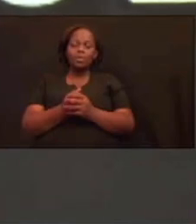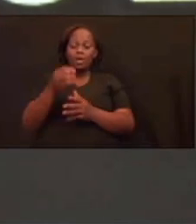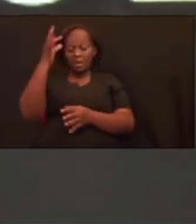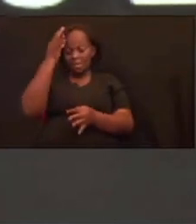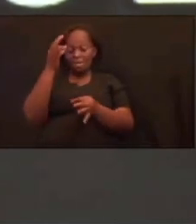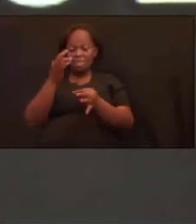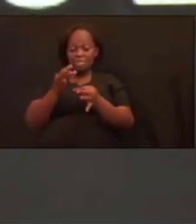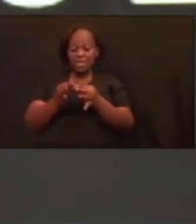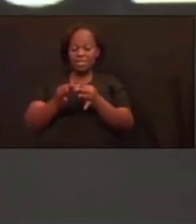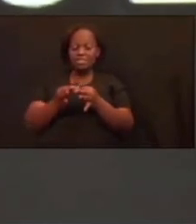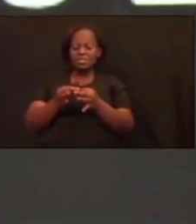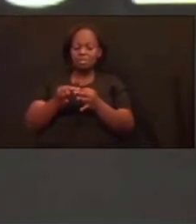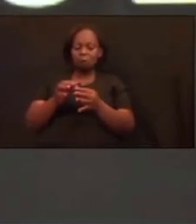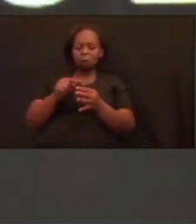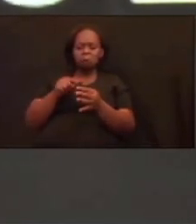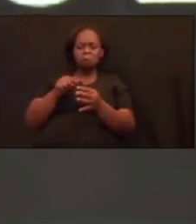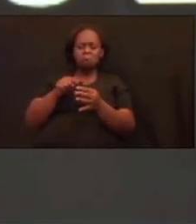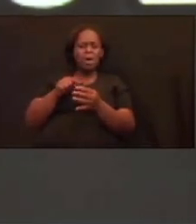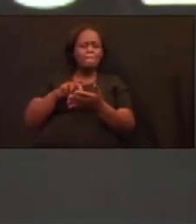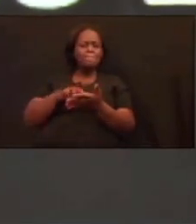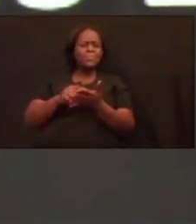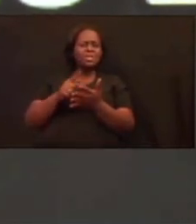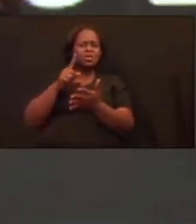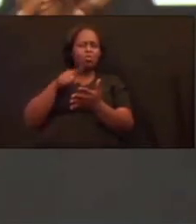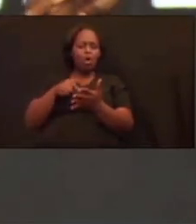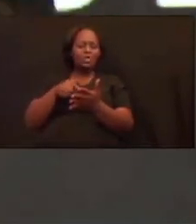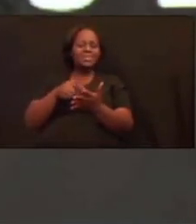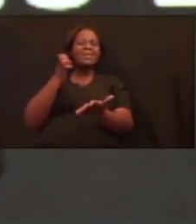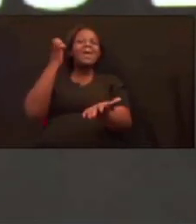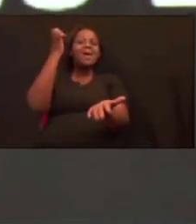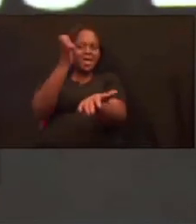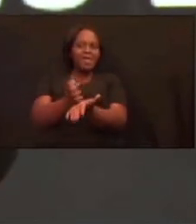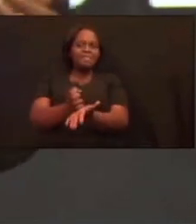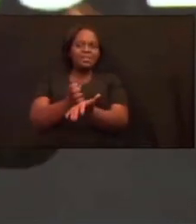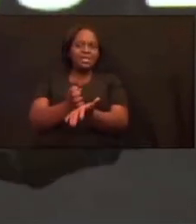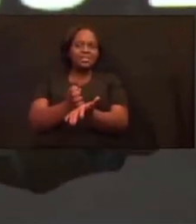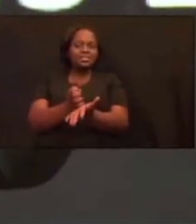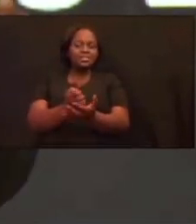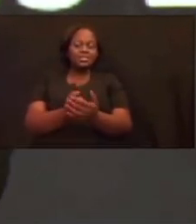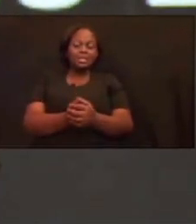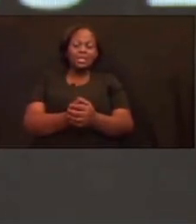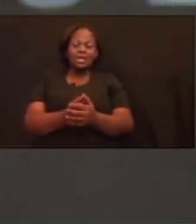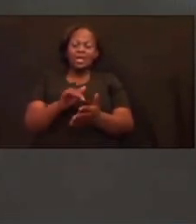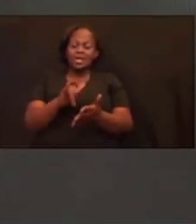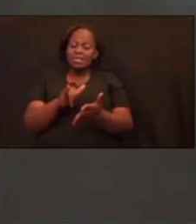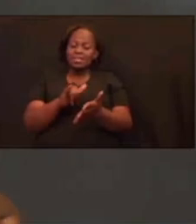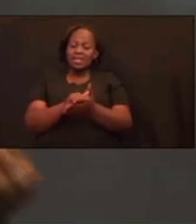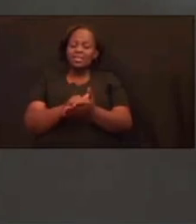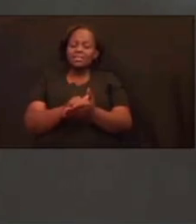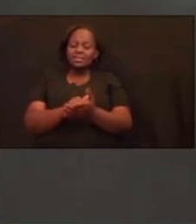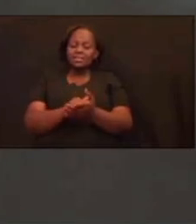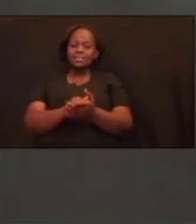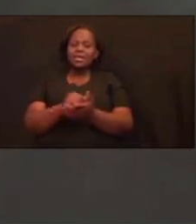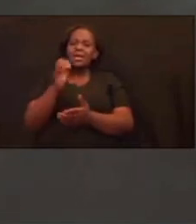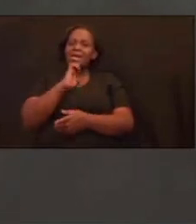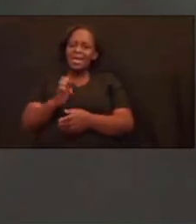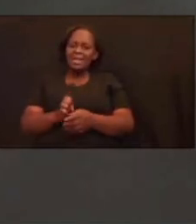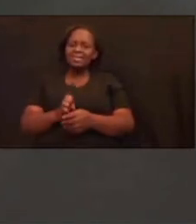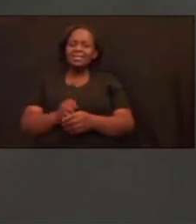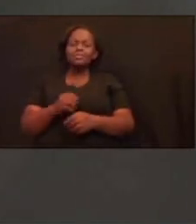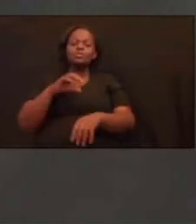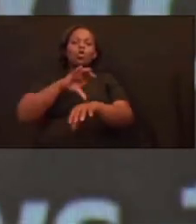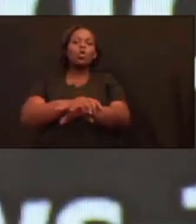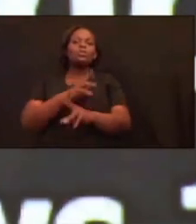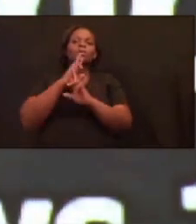the evidence of things not seen. He said, for by it the elders obtained a good report. Verse 3 says, through faith